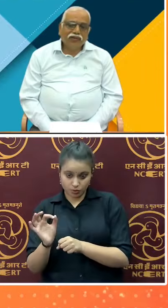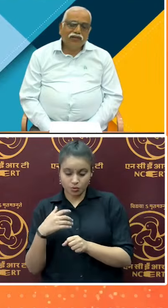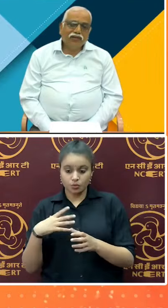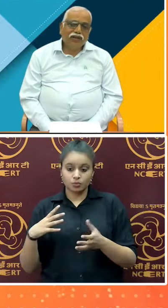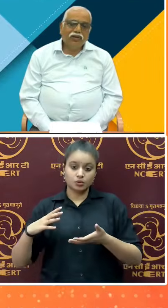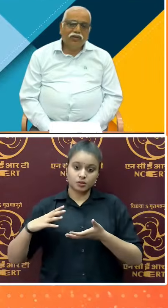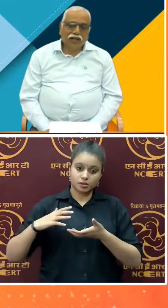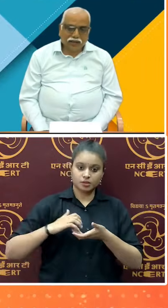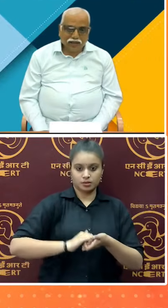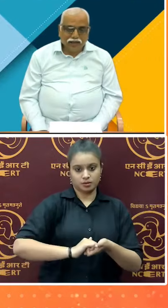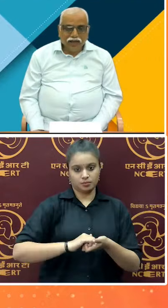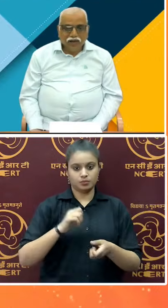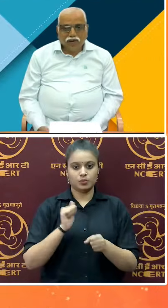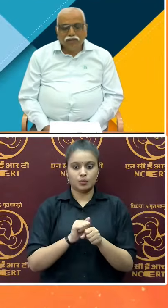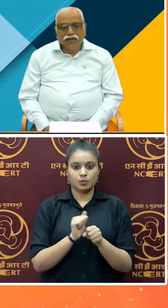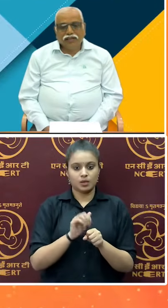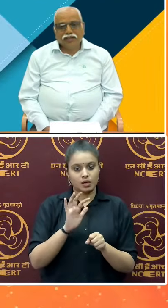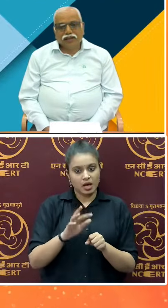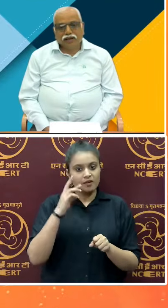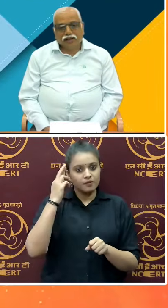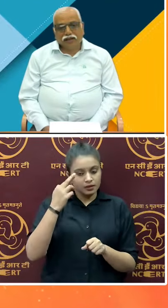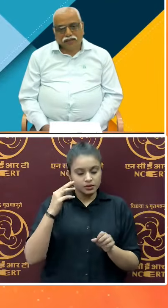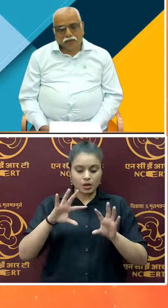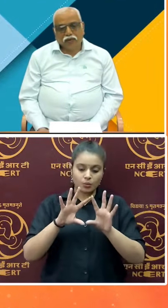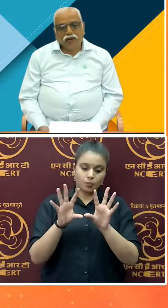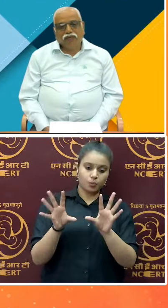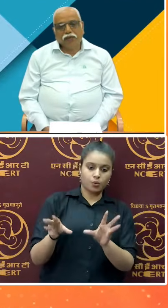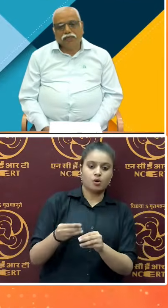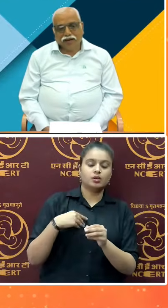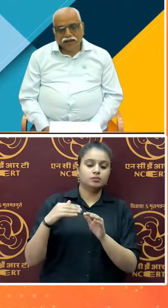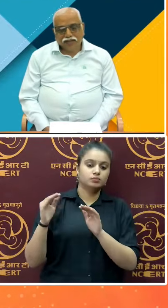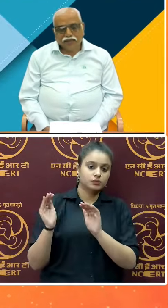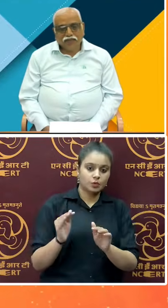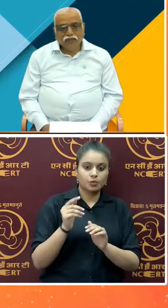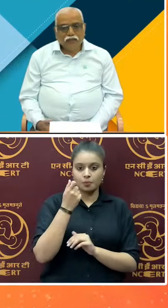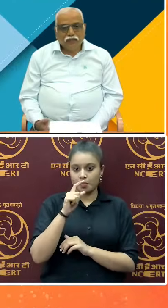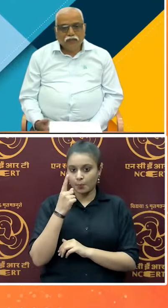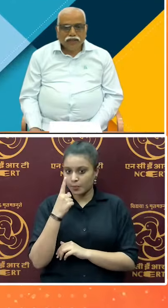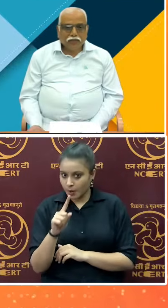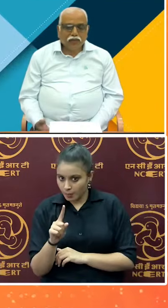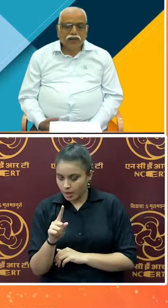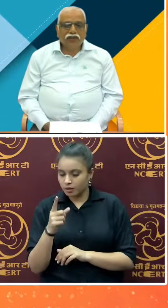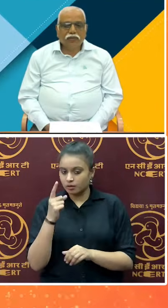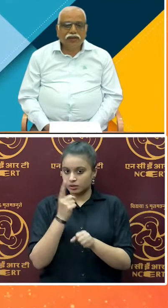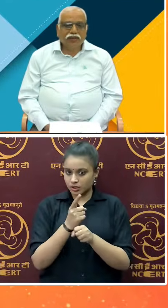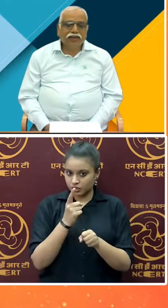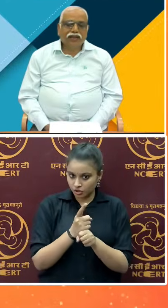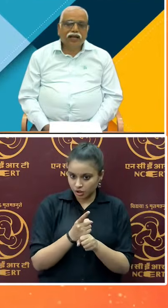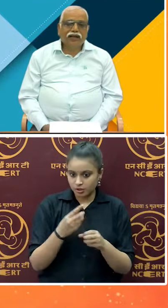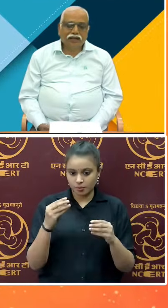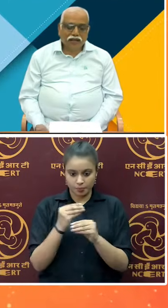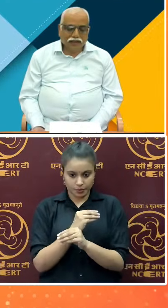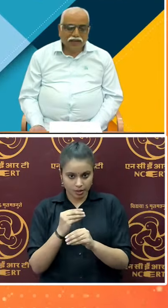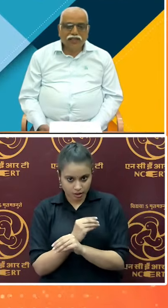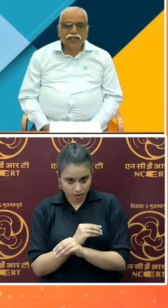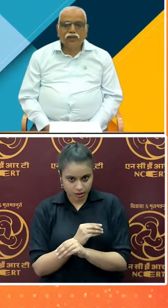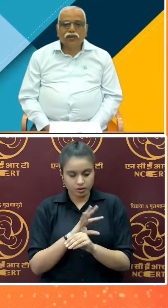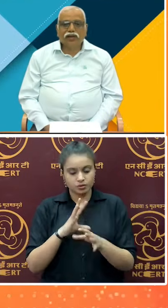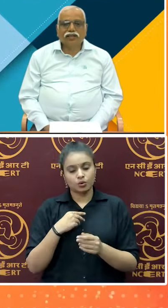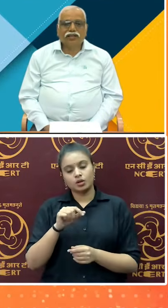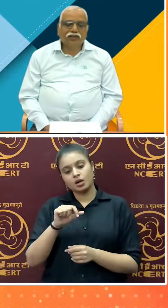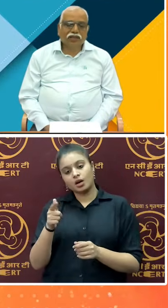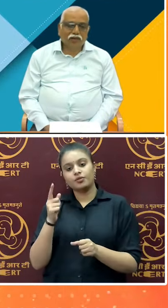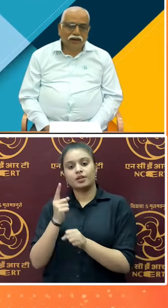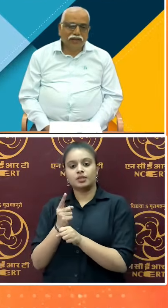collaborative effort. We need to take the collaborations, support of the parents, support of the peers and the other teachers